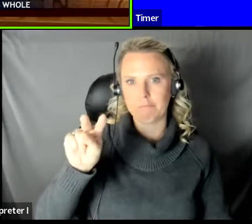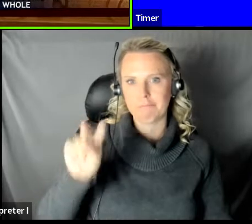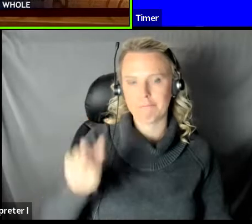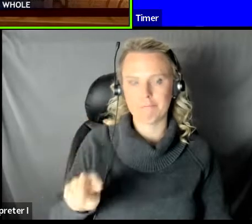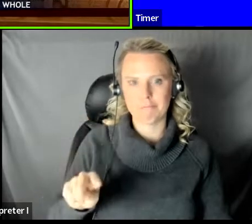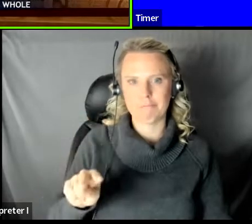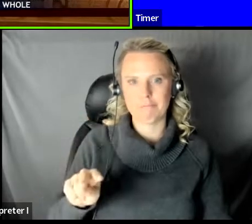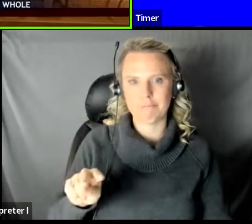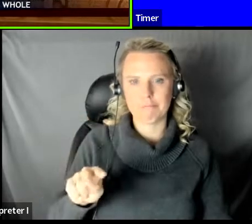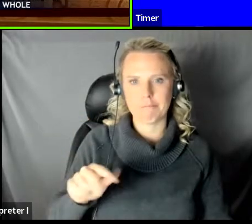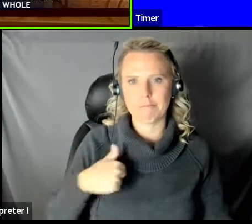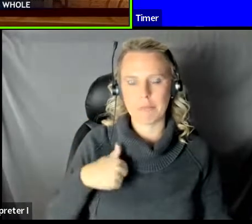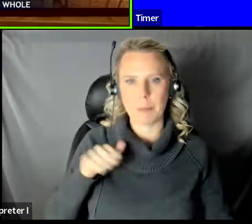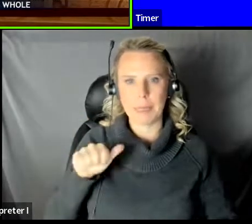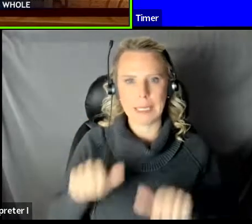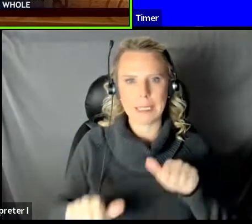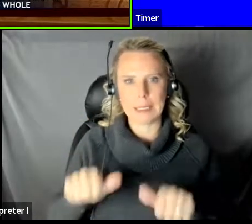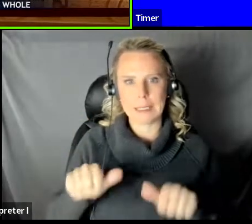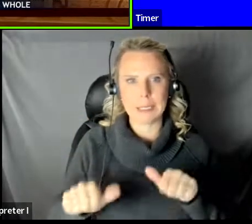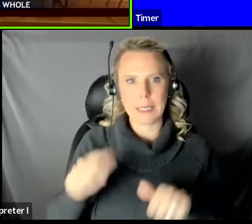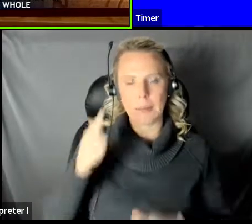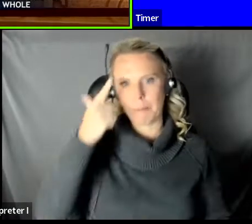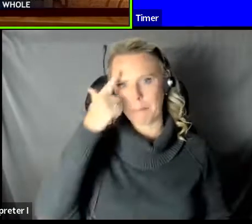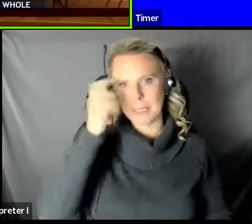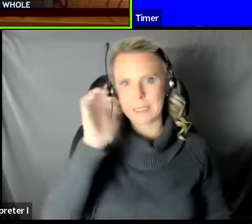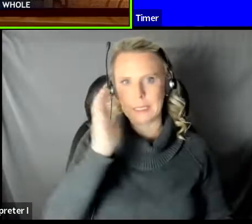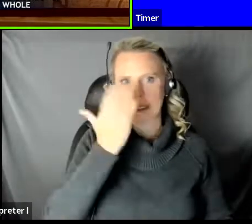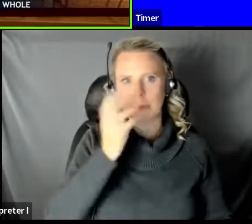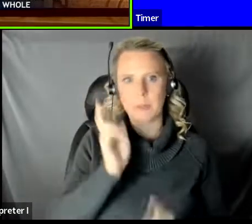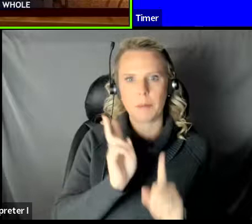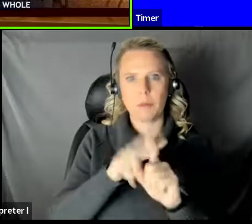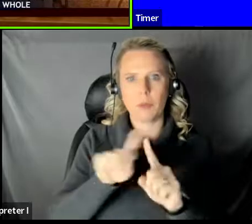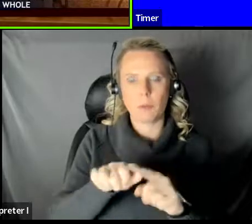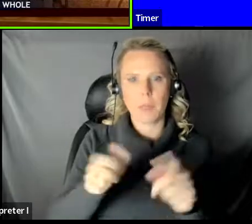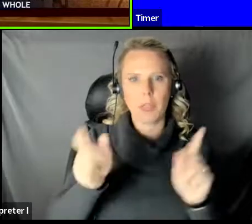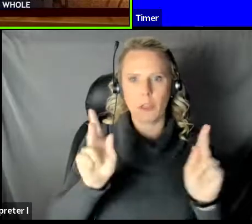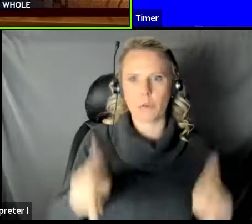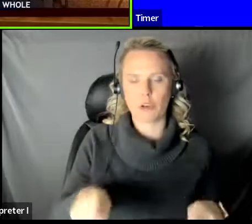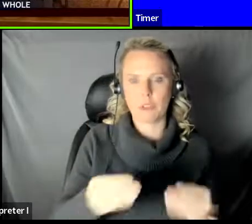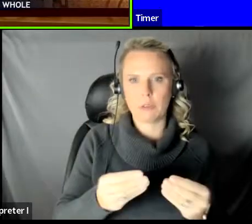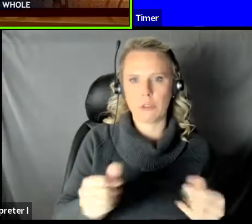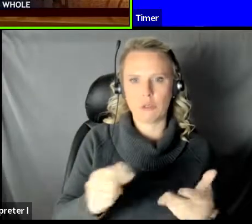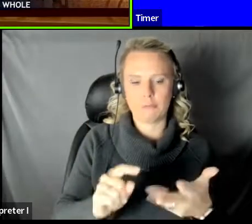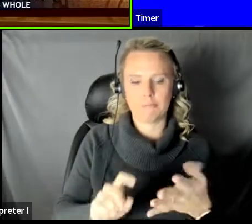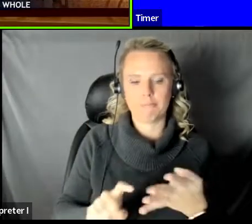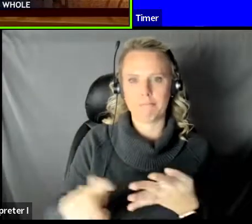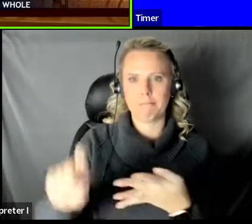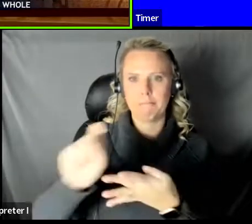I'm hesitating because this looks like it's a duplicative of the other resolution.